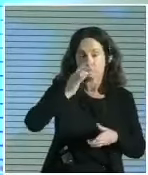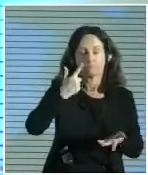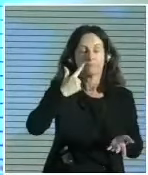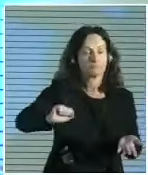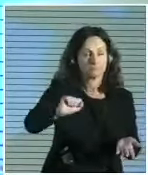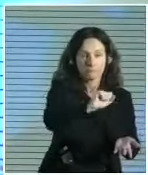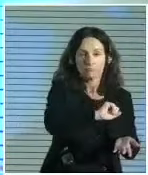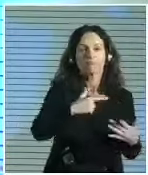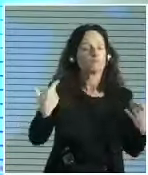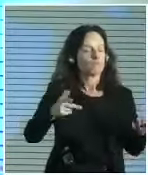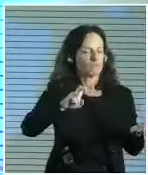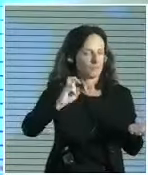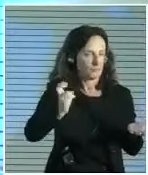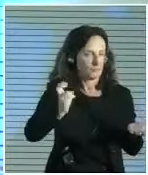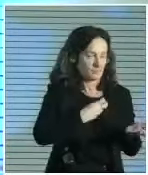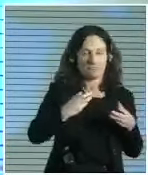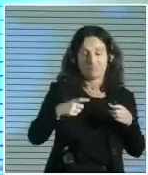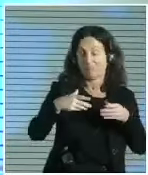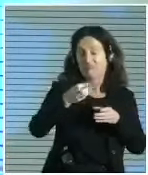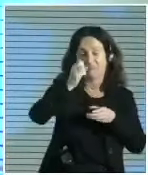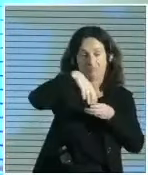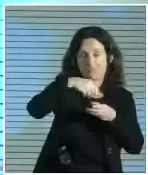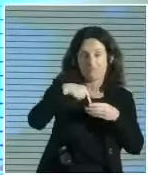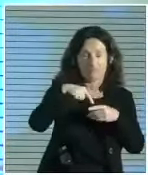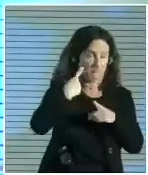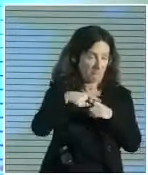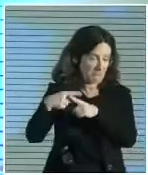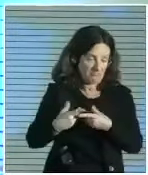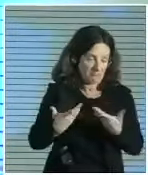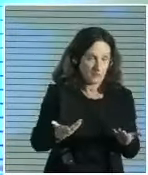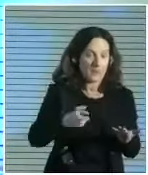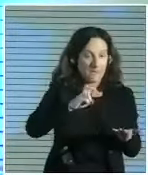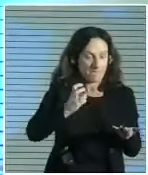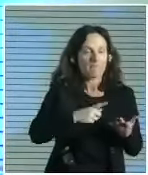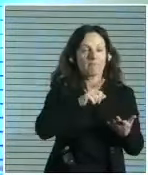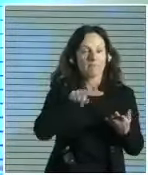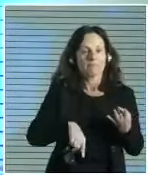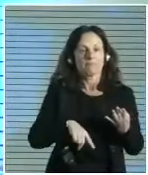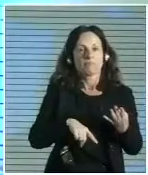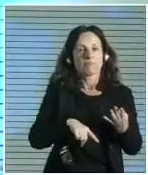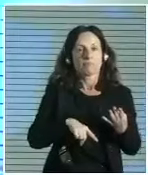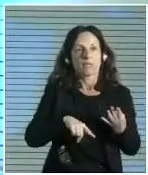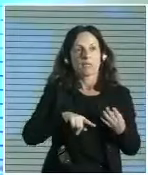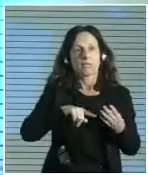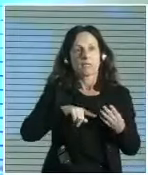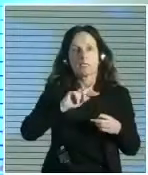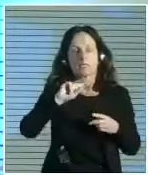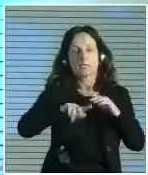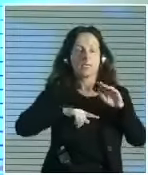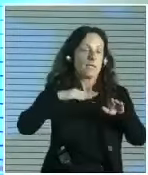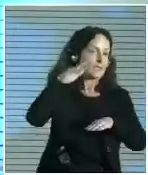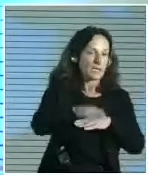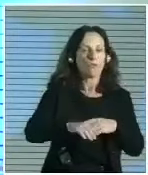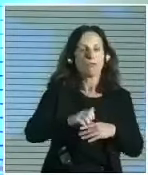And the second step, we had two main challenges. First, to find the right solution